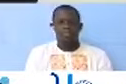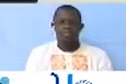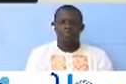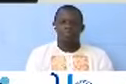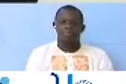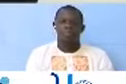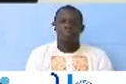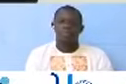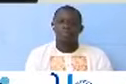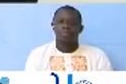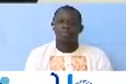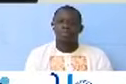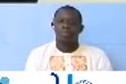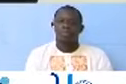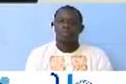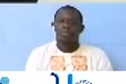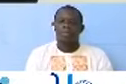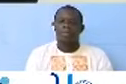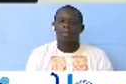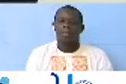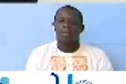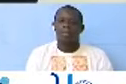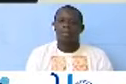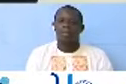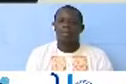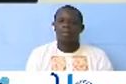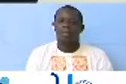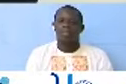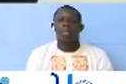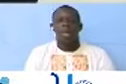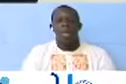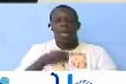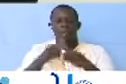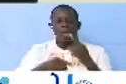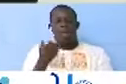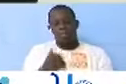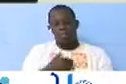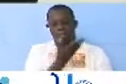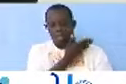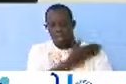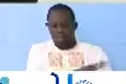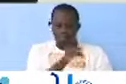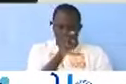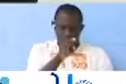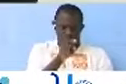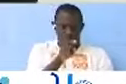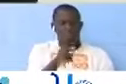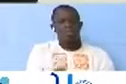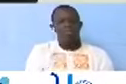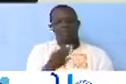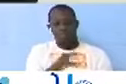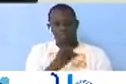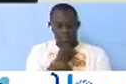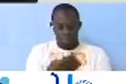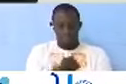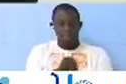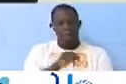Yes, what I lost, yes. So eventually, you were released from detention at Holgam.